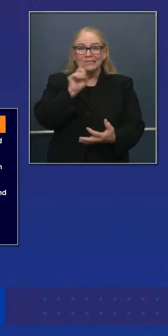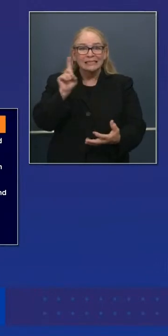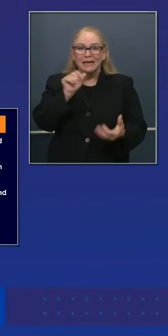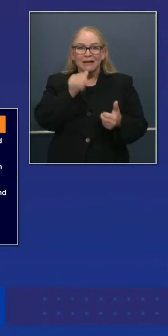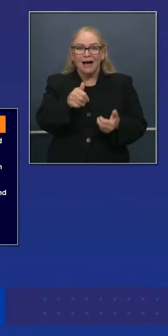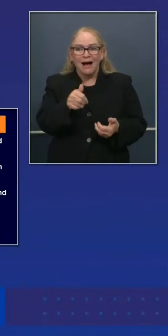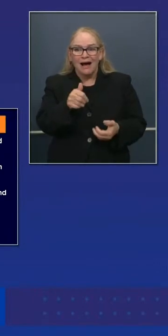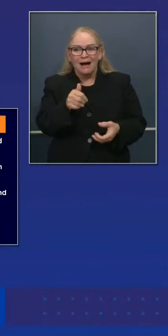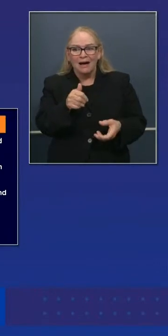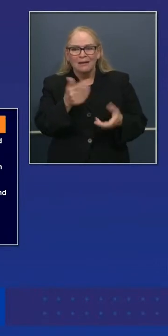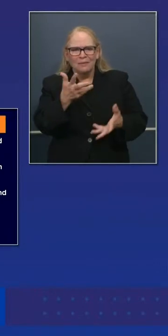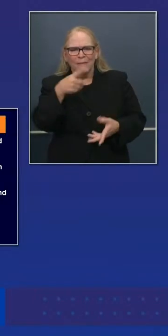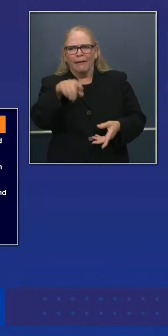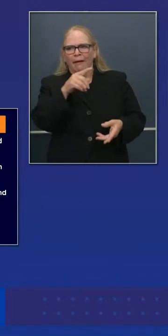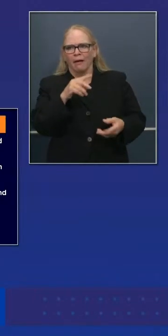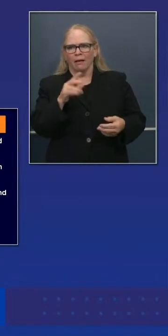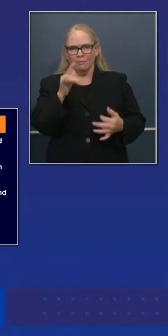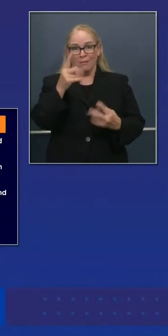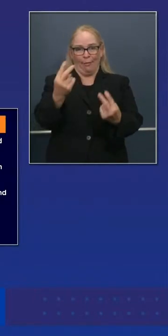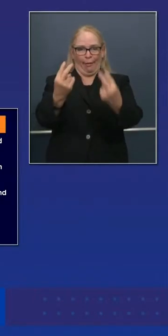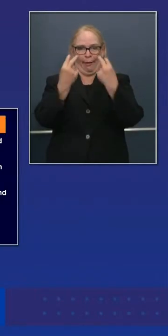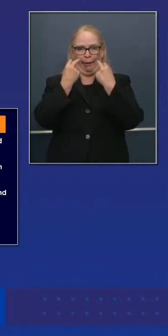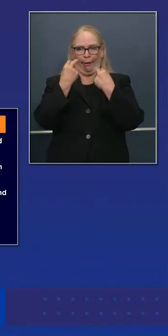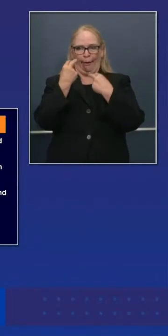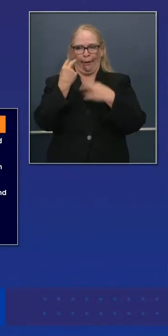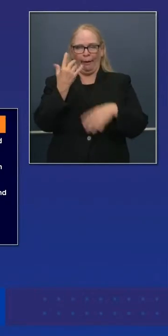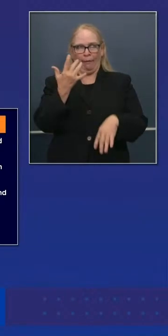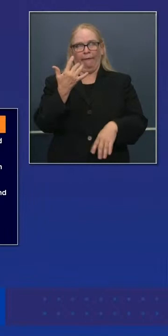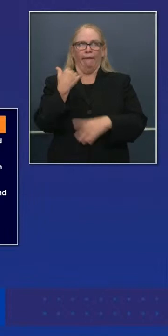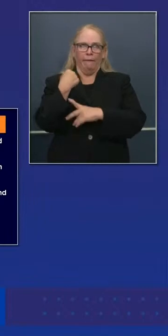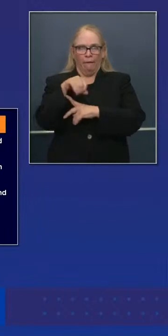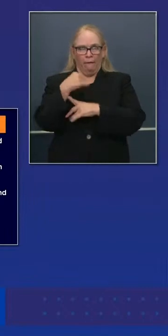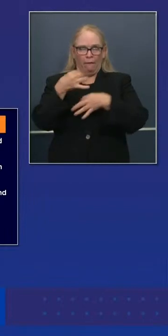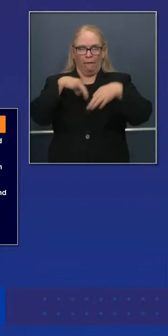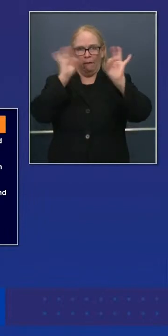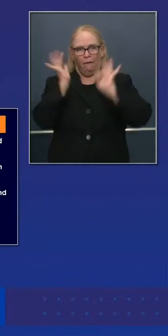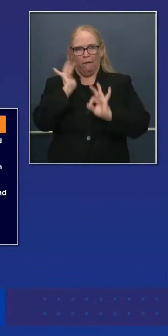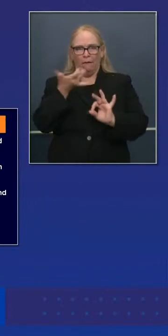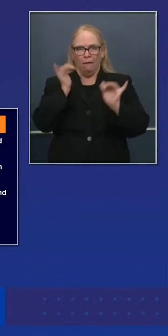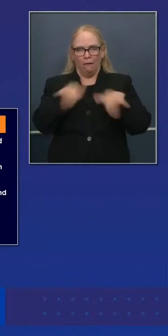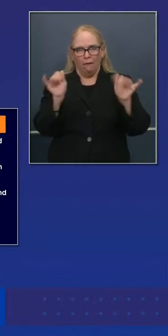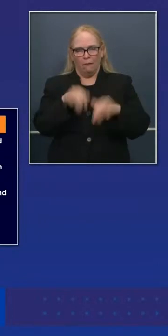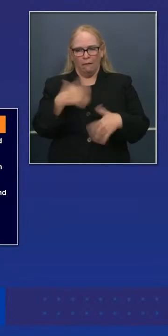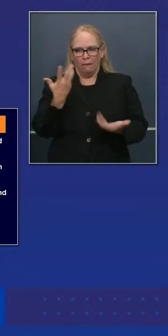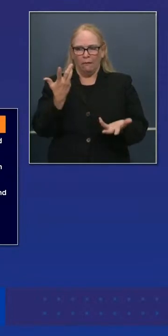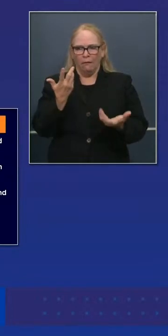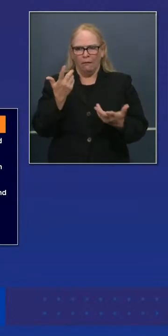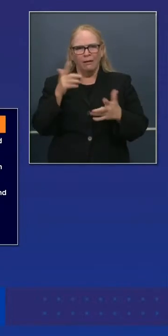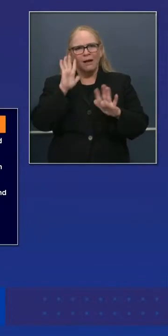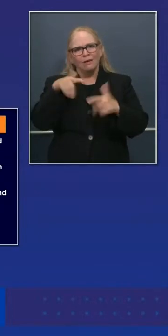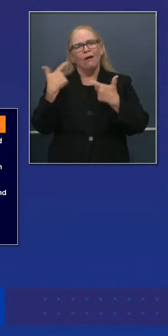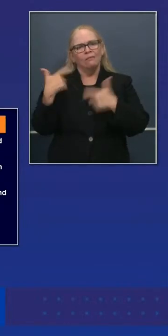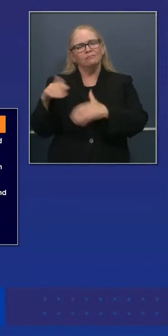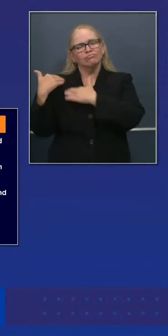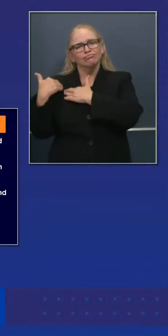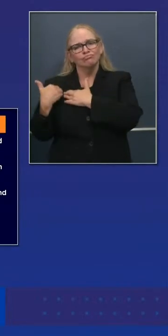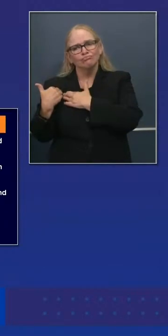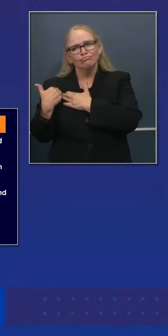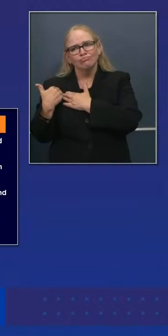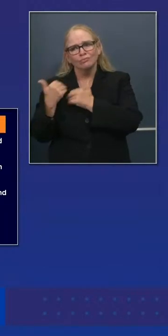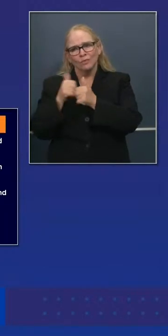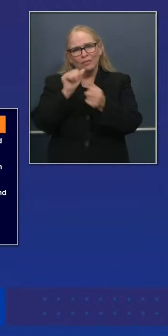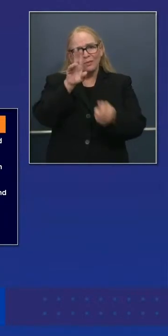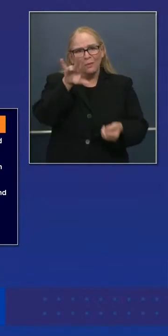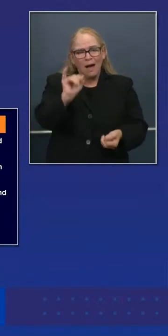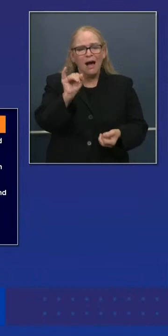head, I recognize the magnitude of the challenge, the burden that we already have with our unemployment insurance system. We've got a strike